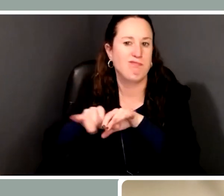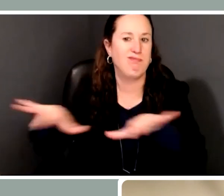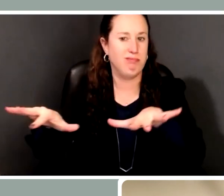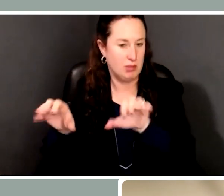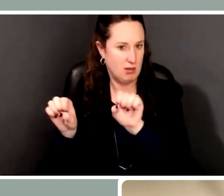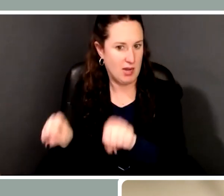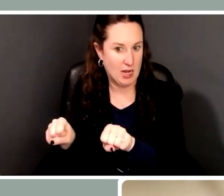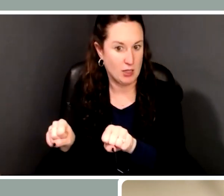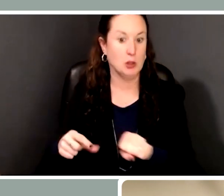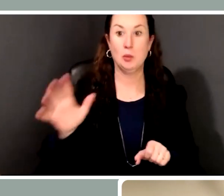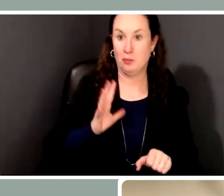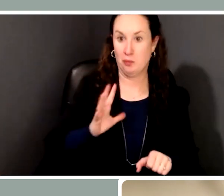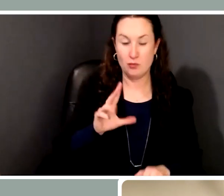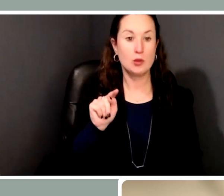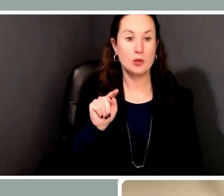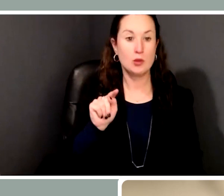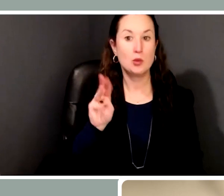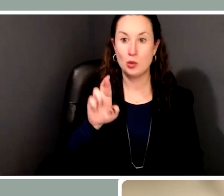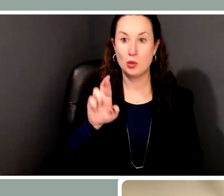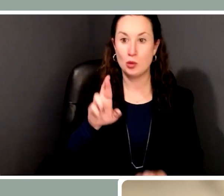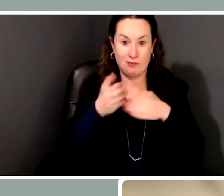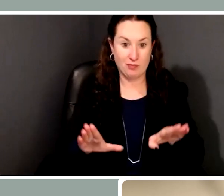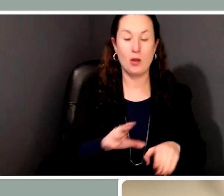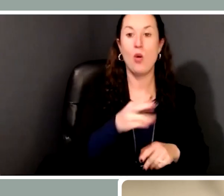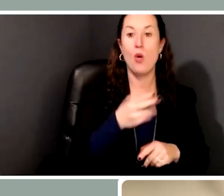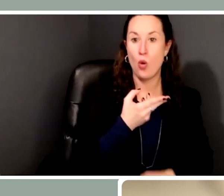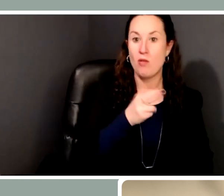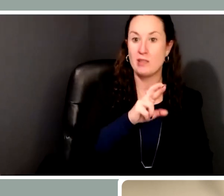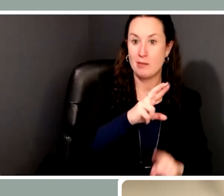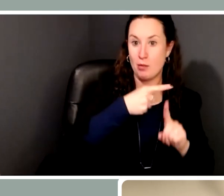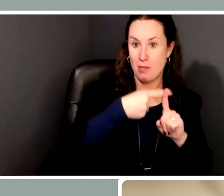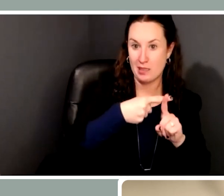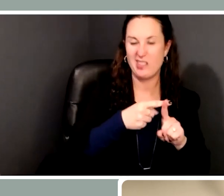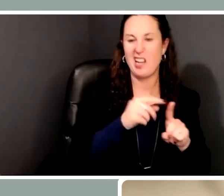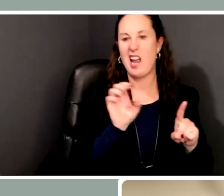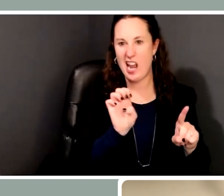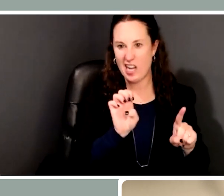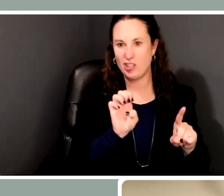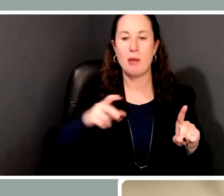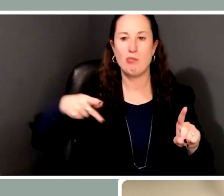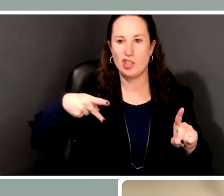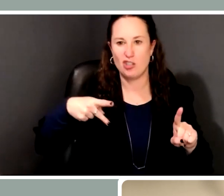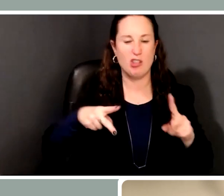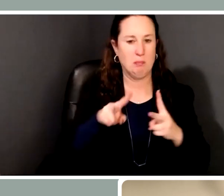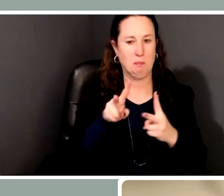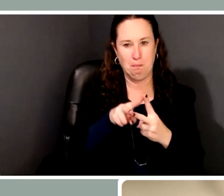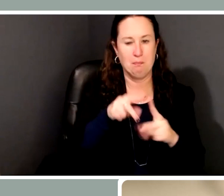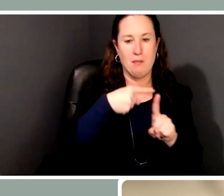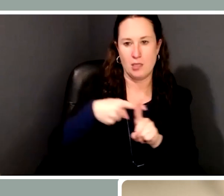divide tumors into hormone receptor positive, which was either estrogen receptor positive or progesterone receptor